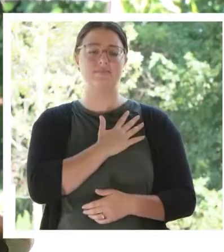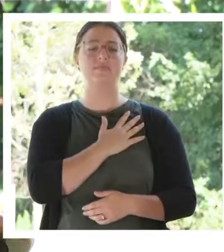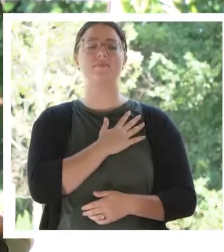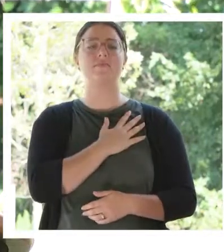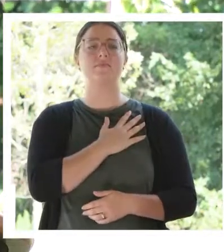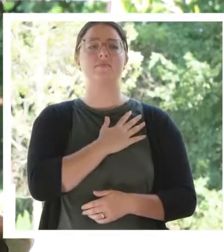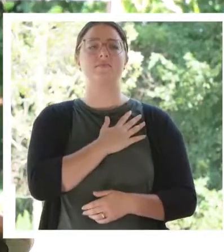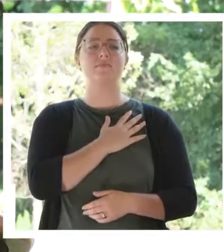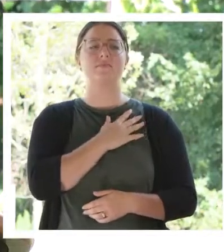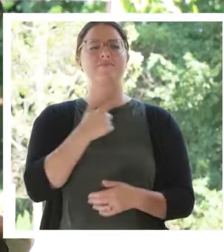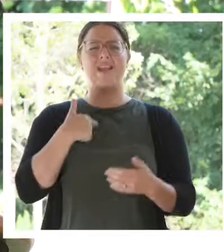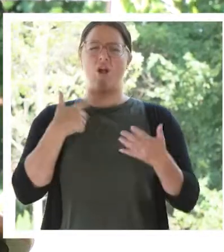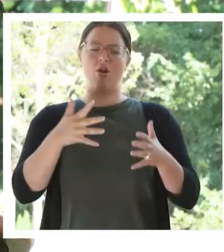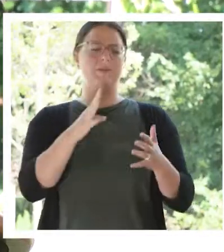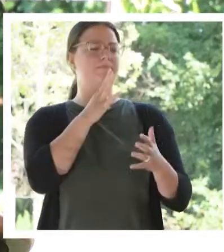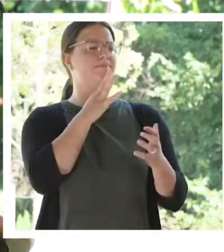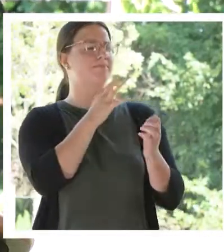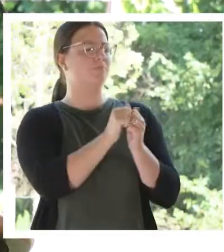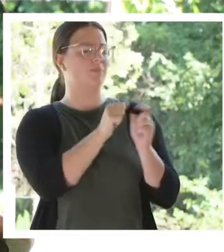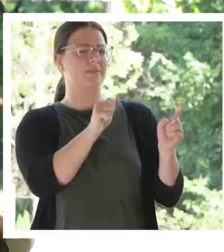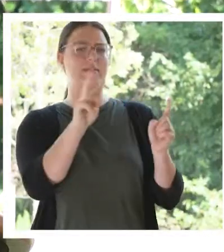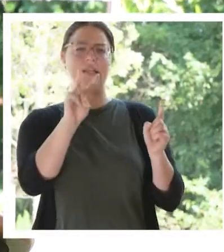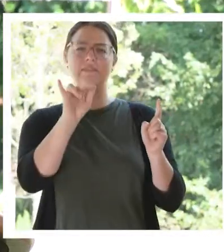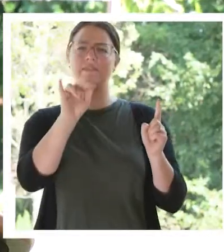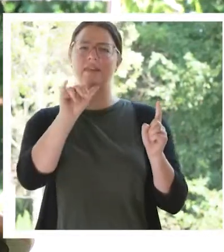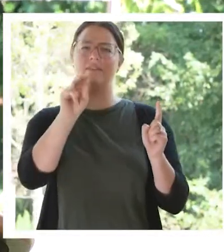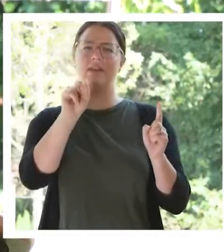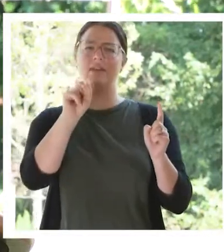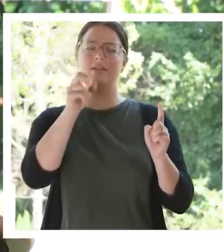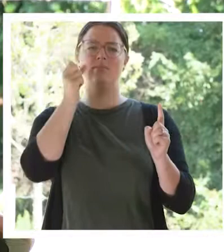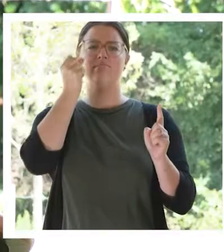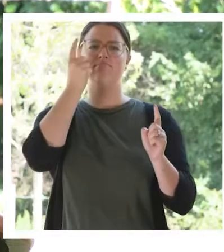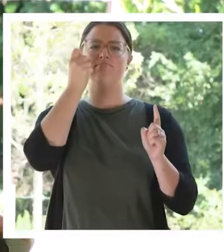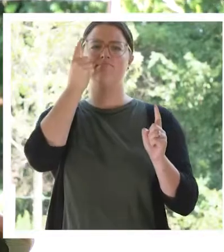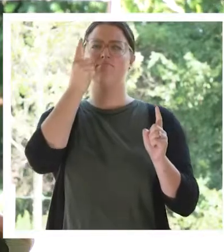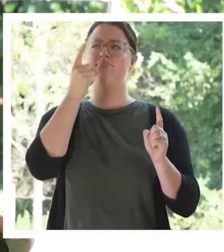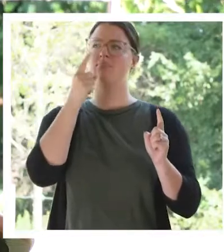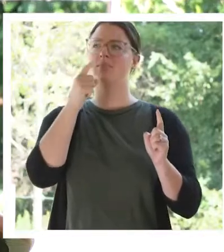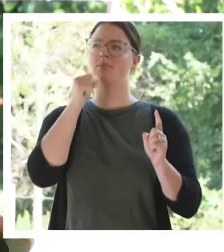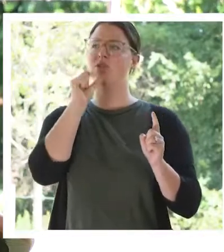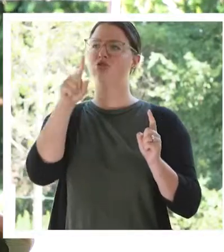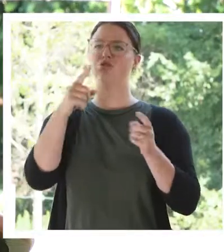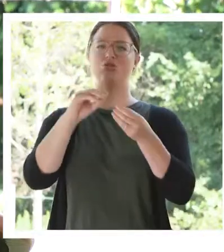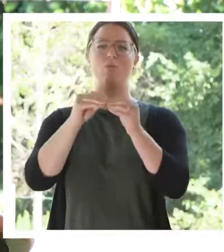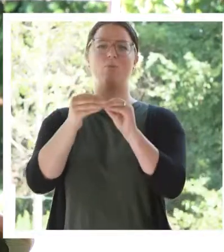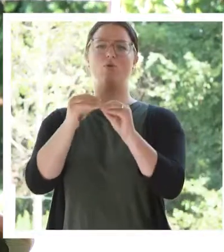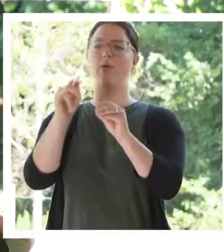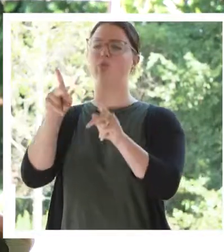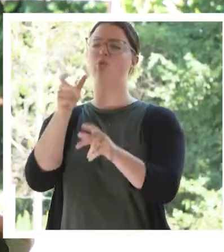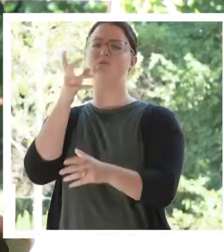it's not just a number on a screen. Now we all have a face and a name.